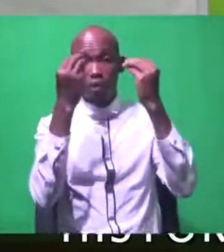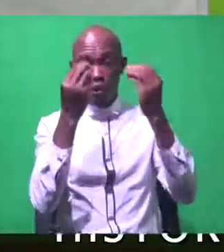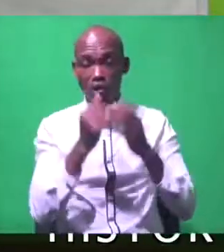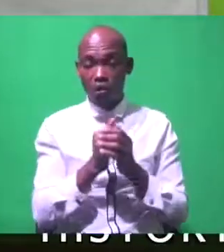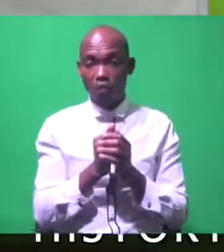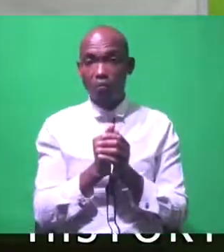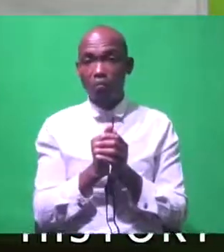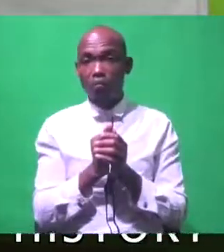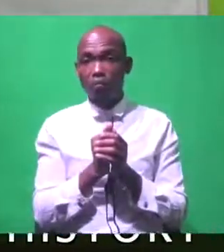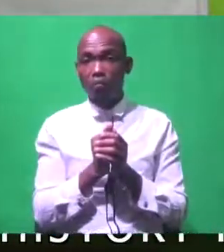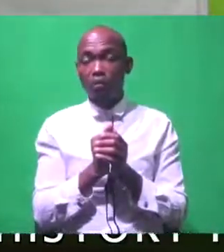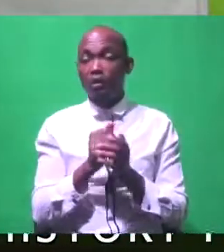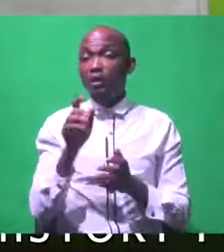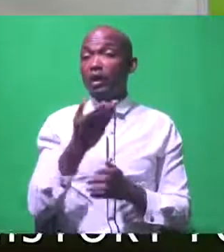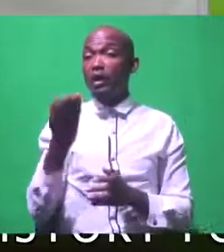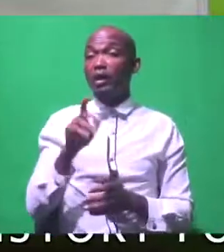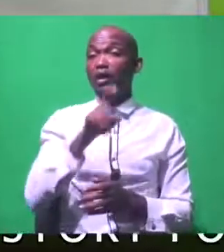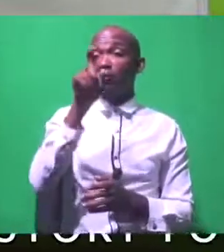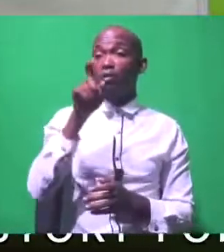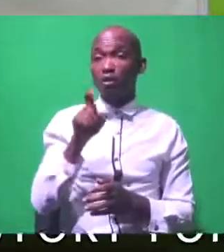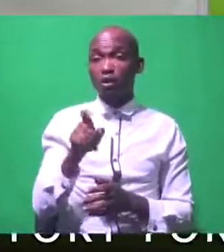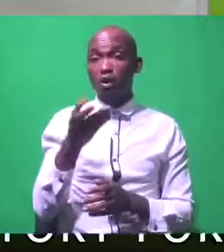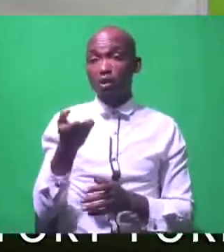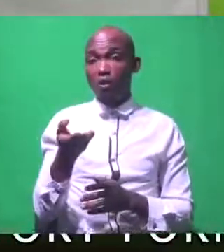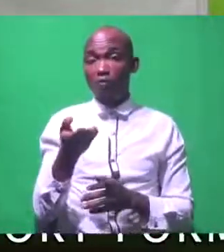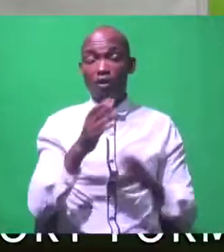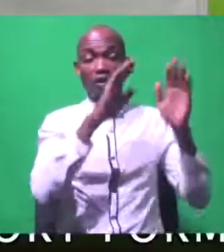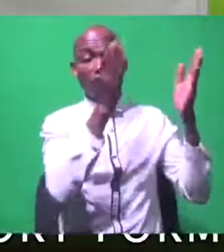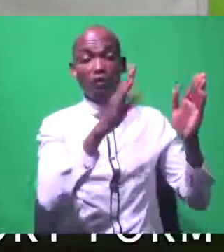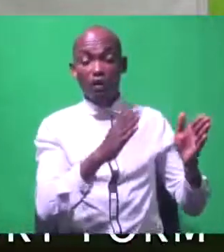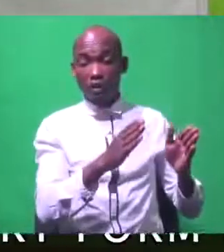Do you have any question about features of colonial education, dear students?